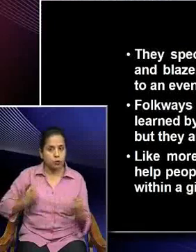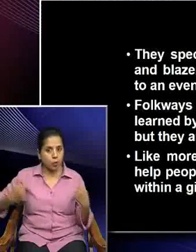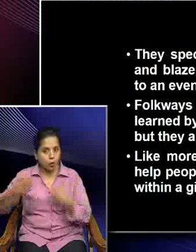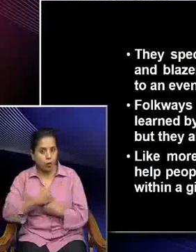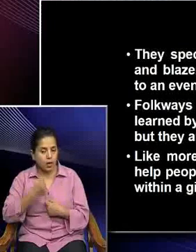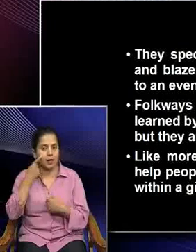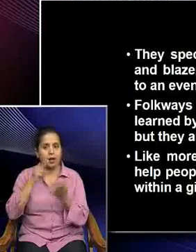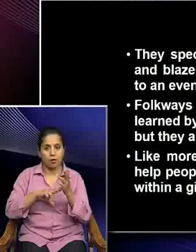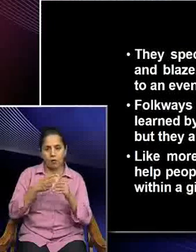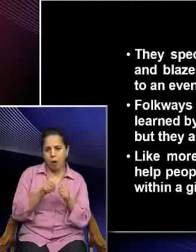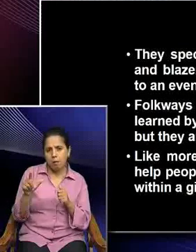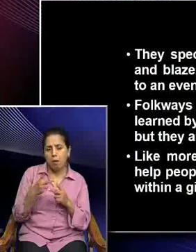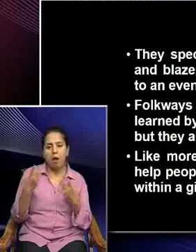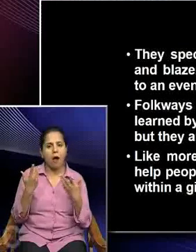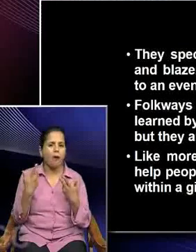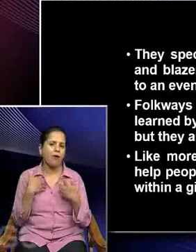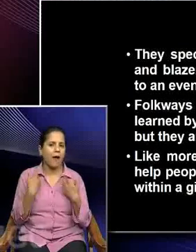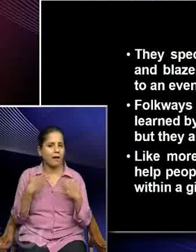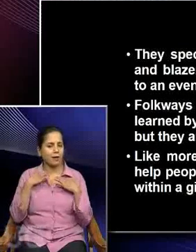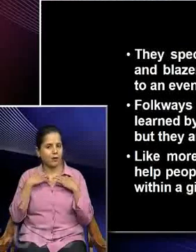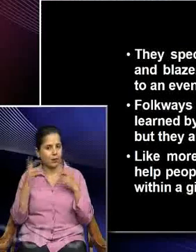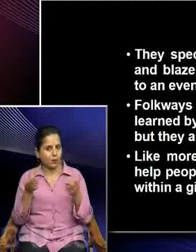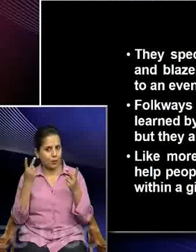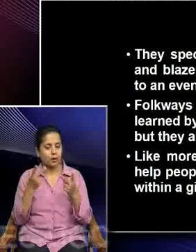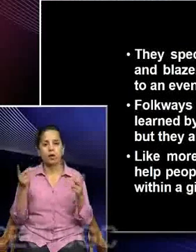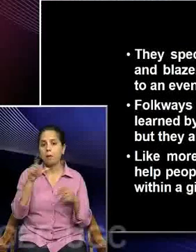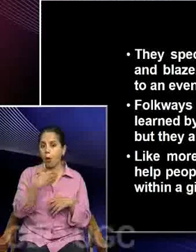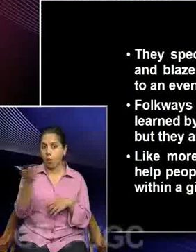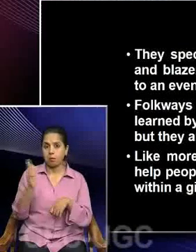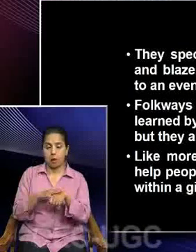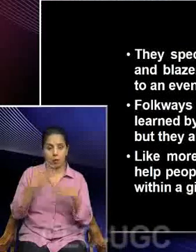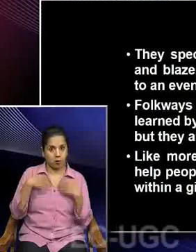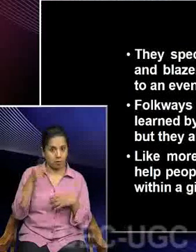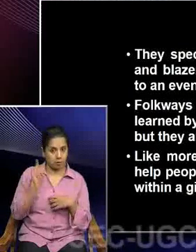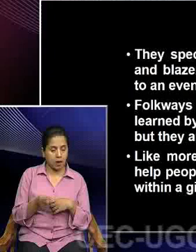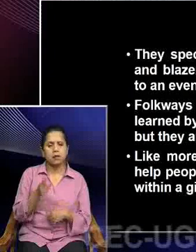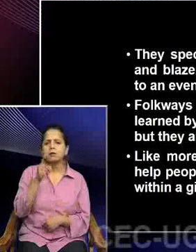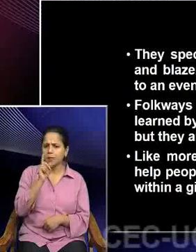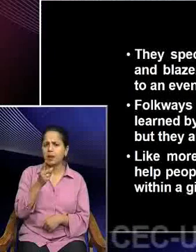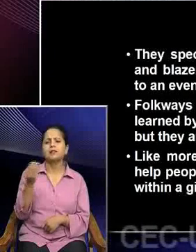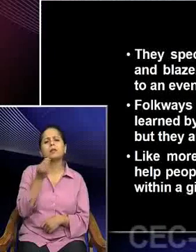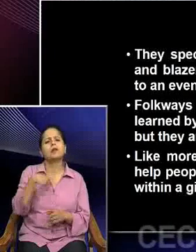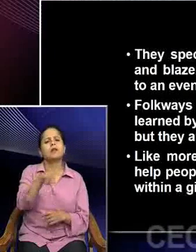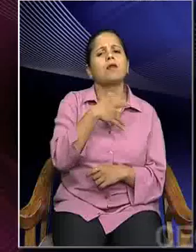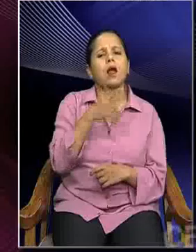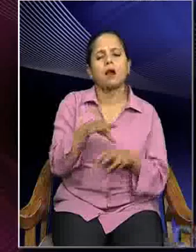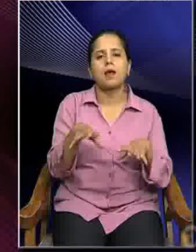informal. It's not necessary that every member wears it, but it is kind of something which is